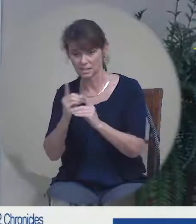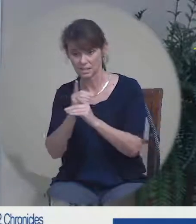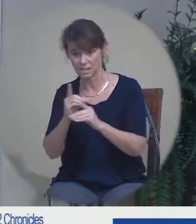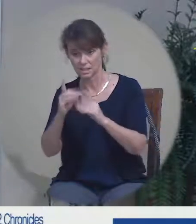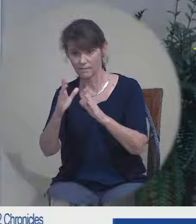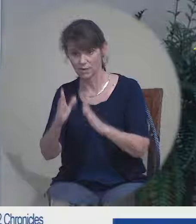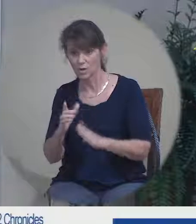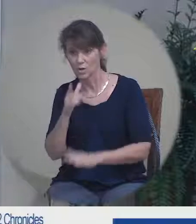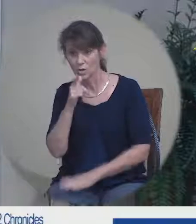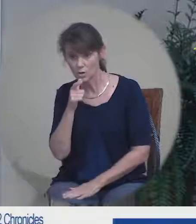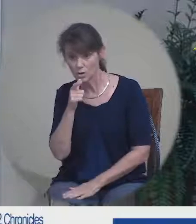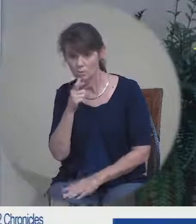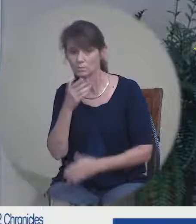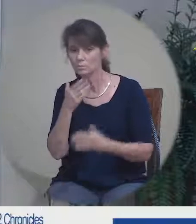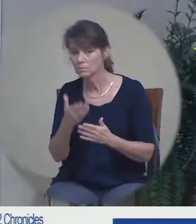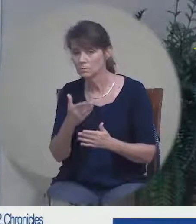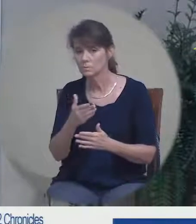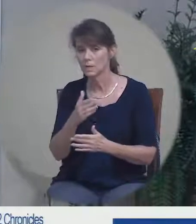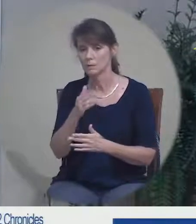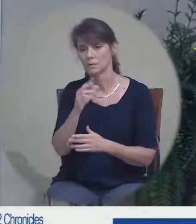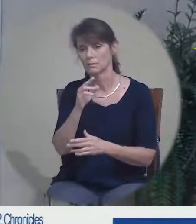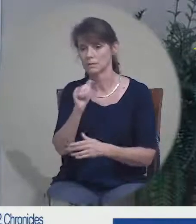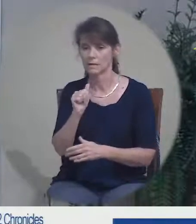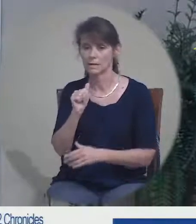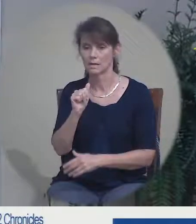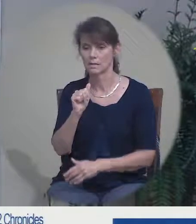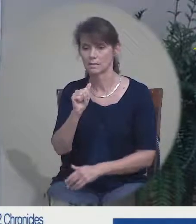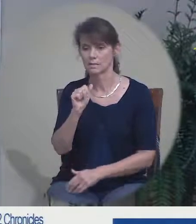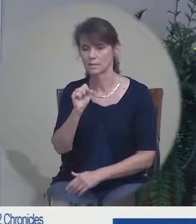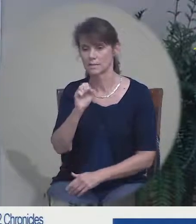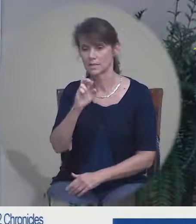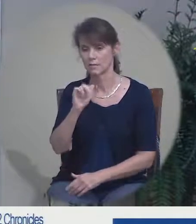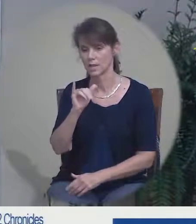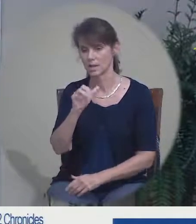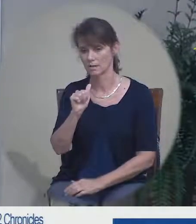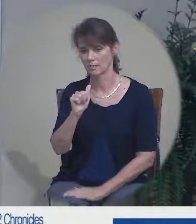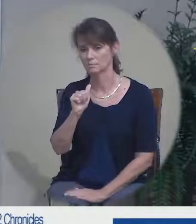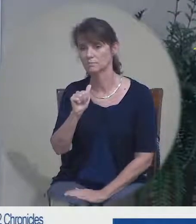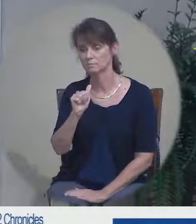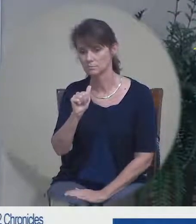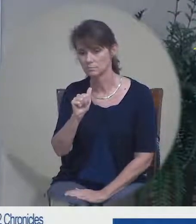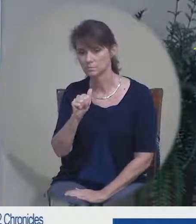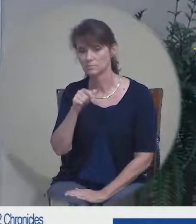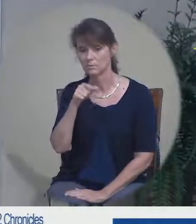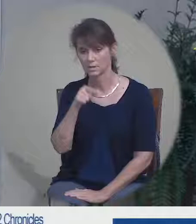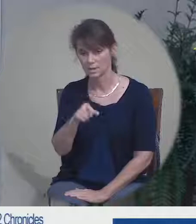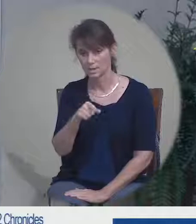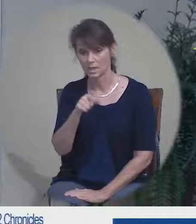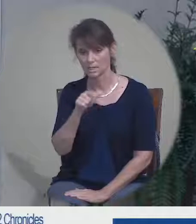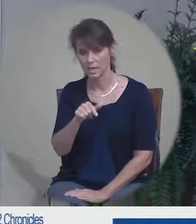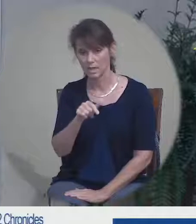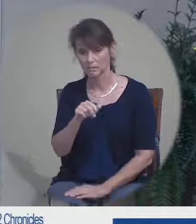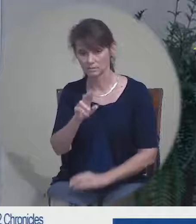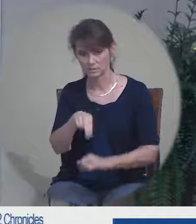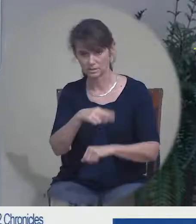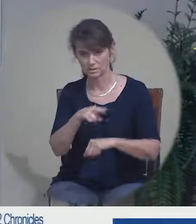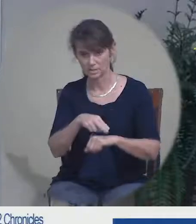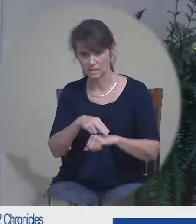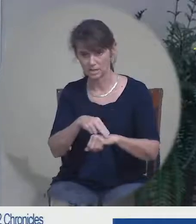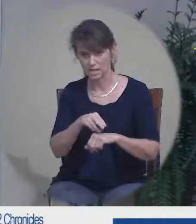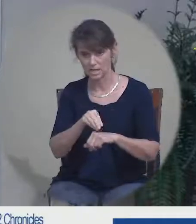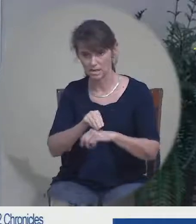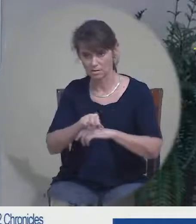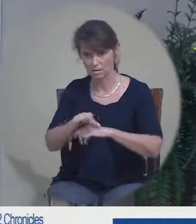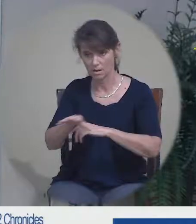growing stronger, and it caused the king Hazael to kind of pull back, and therefore gave Israel a chance to